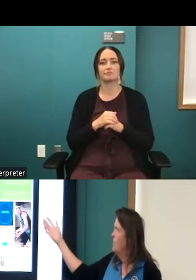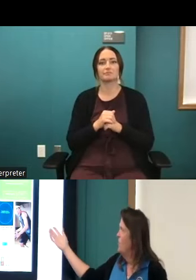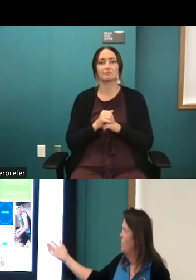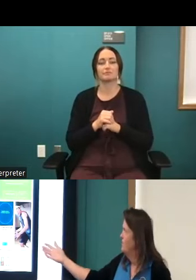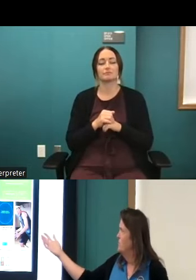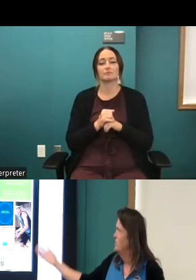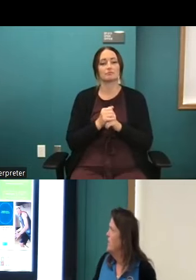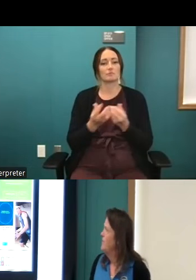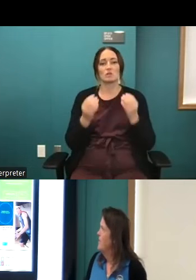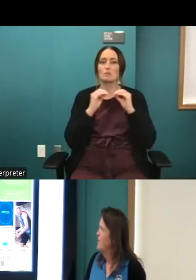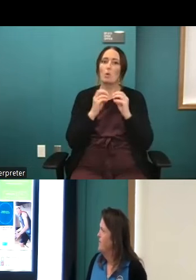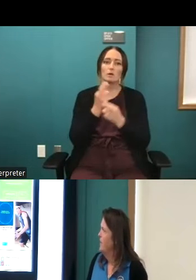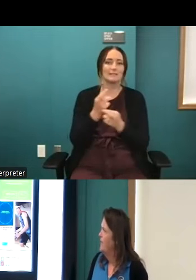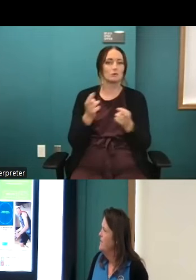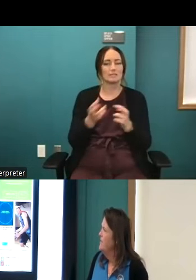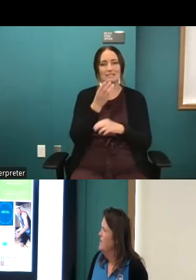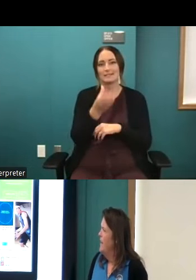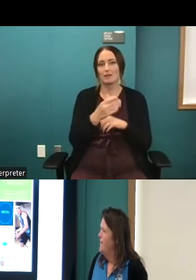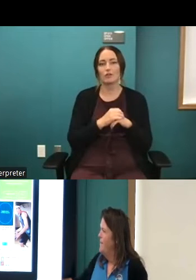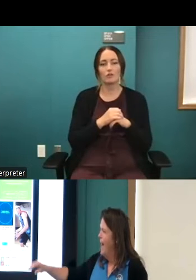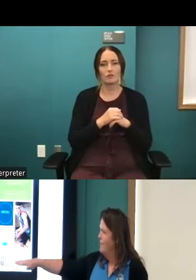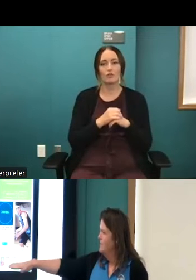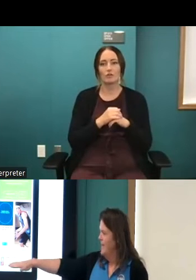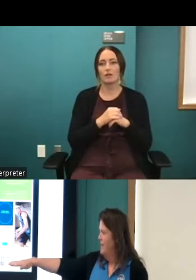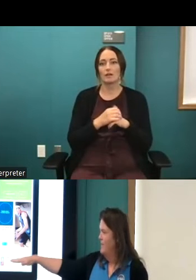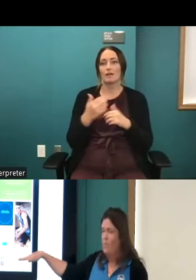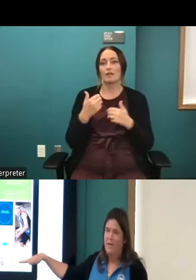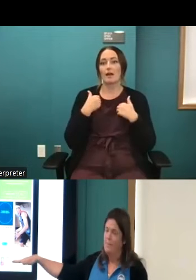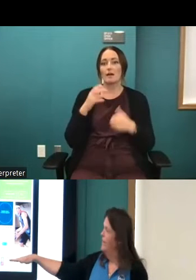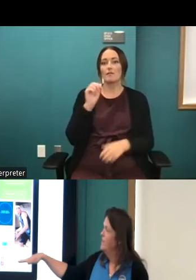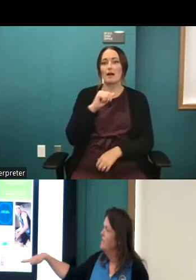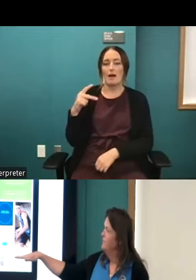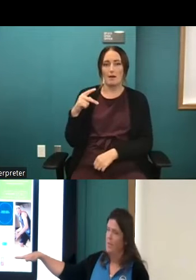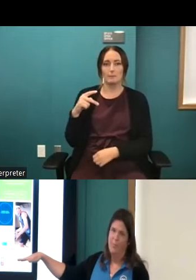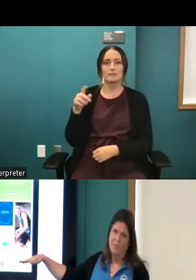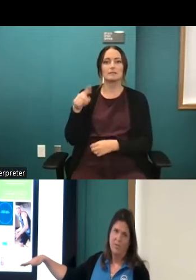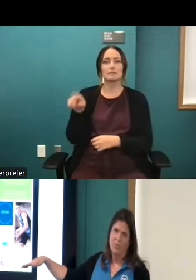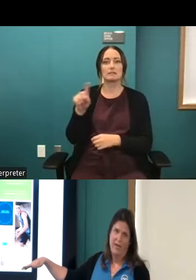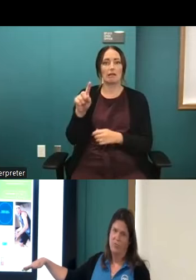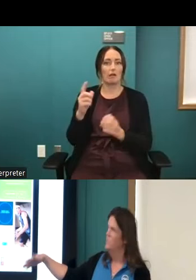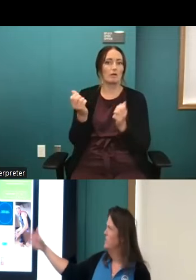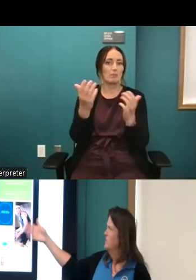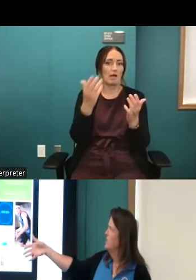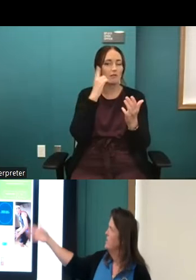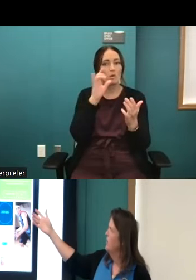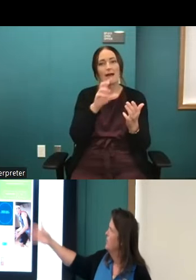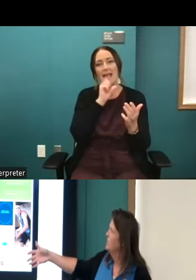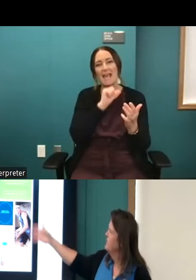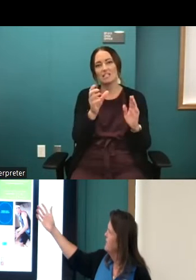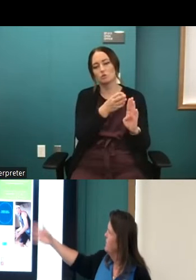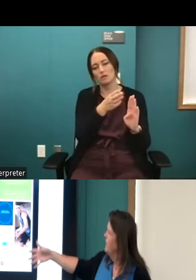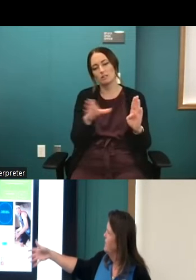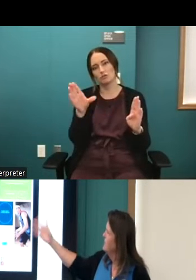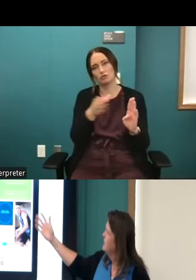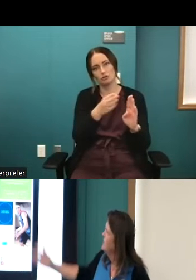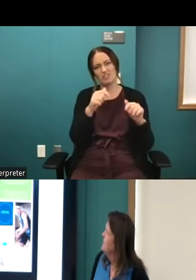Just some more resources on there. They've got apps that they recommend for that particular age range. This is an adult or a